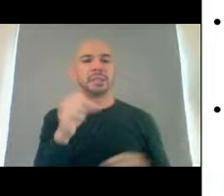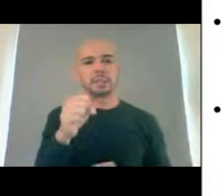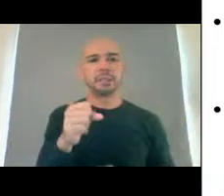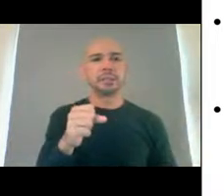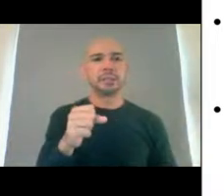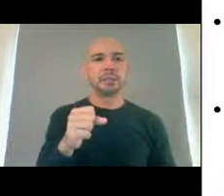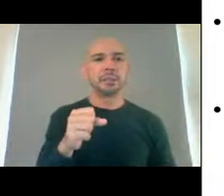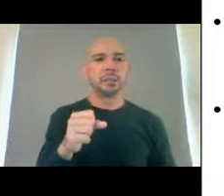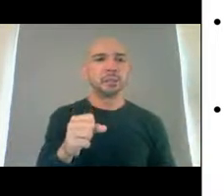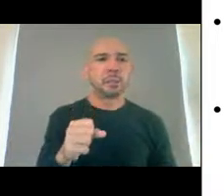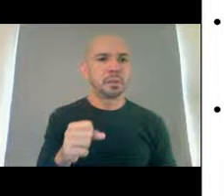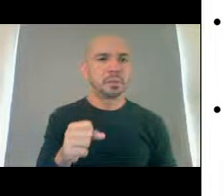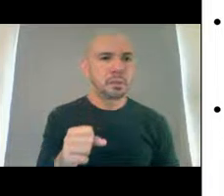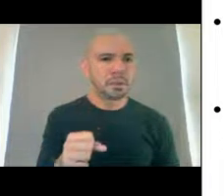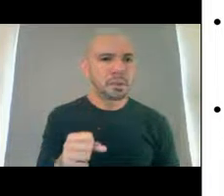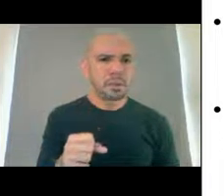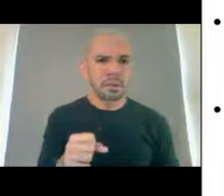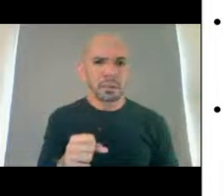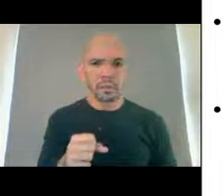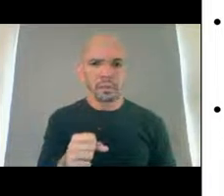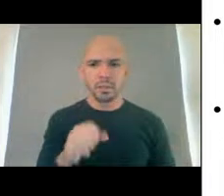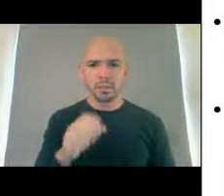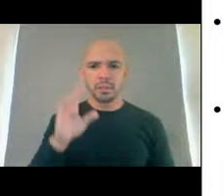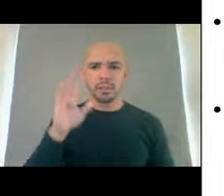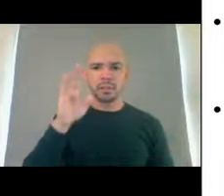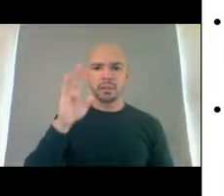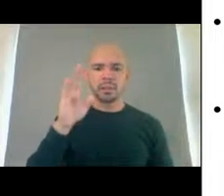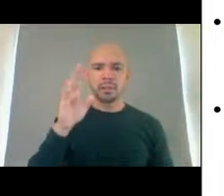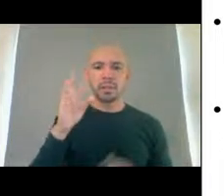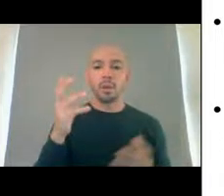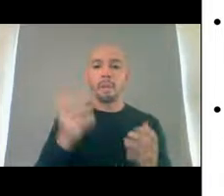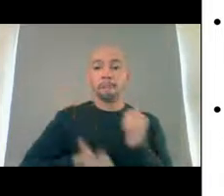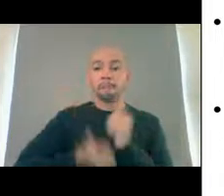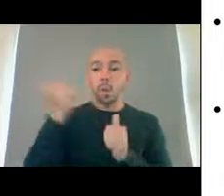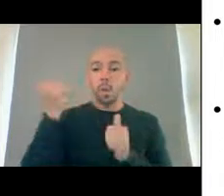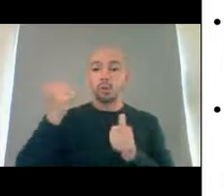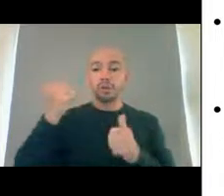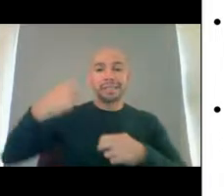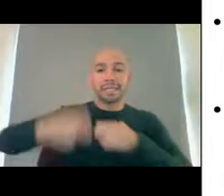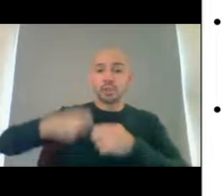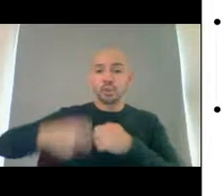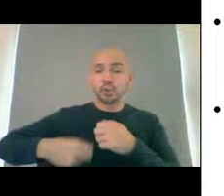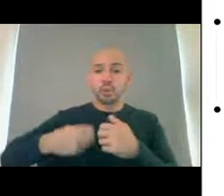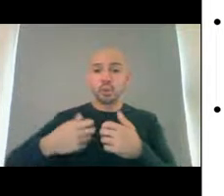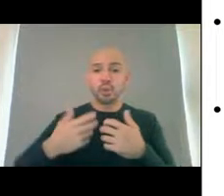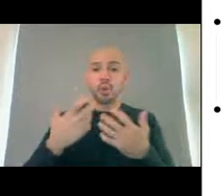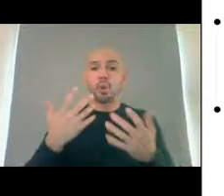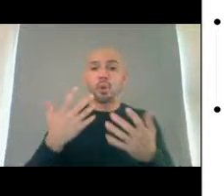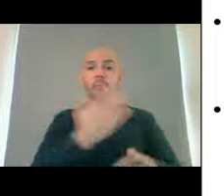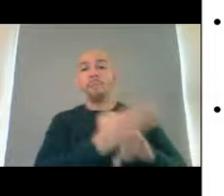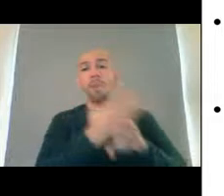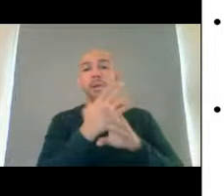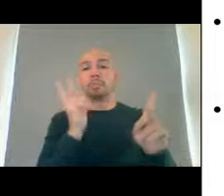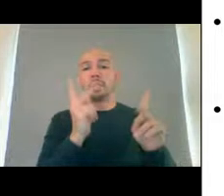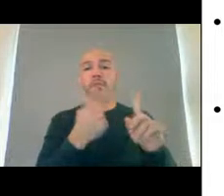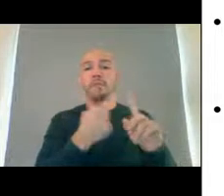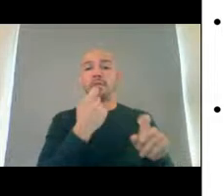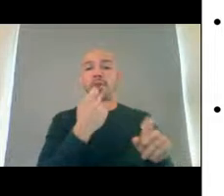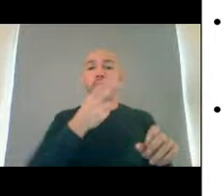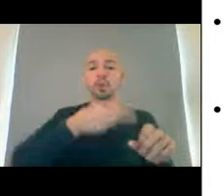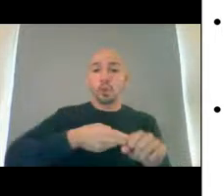the bonding is typically what we see is the issue that keeps most folks out so whatever can be done to come up with a